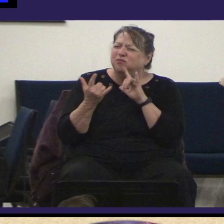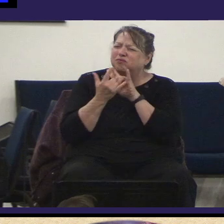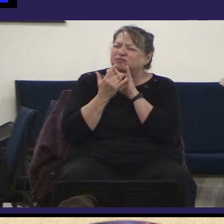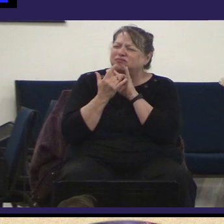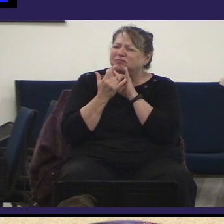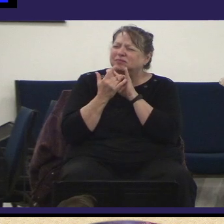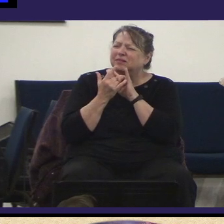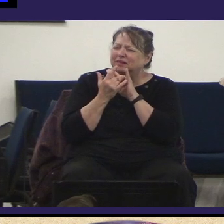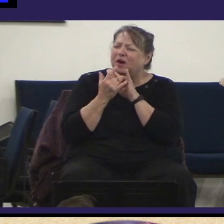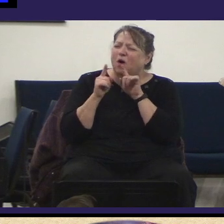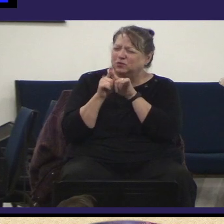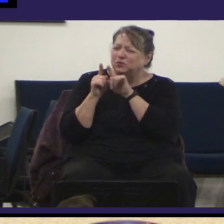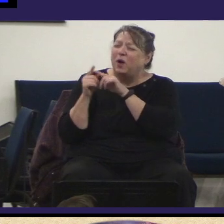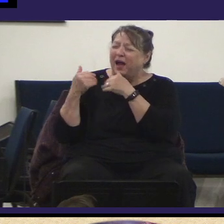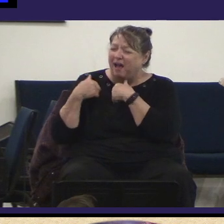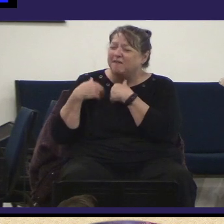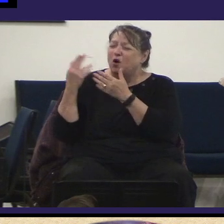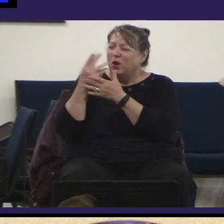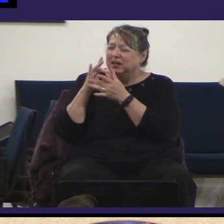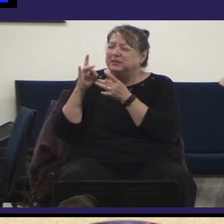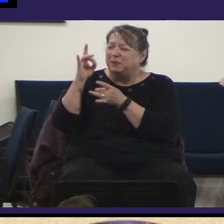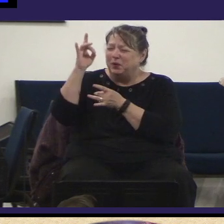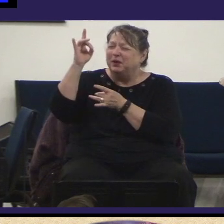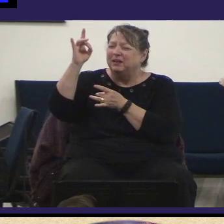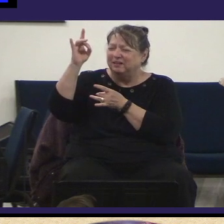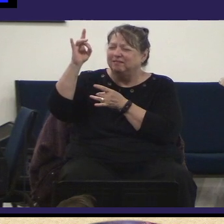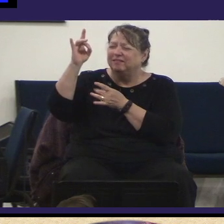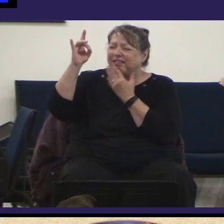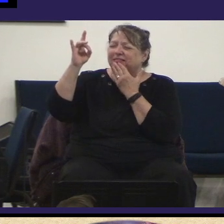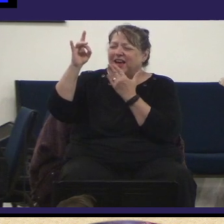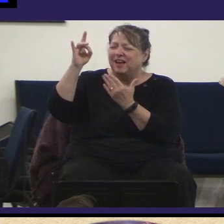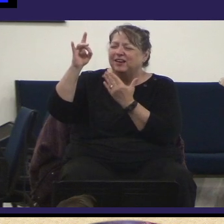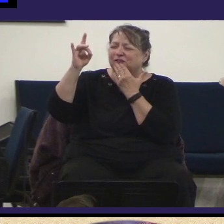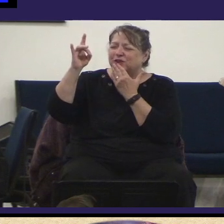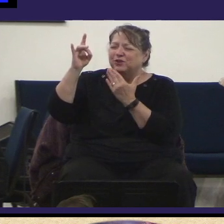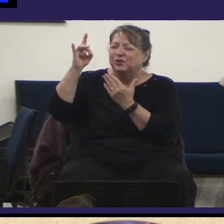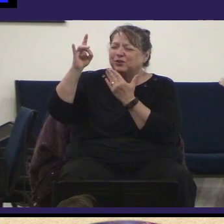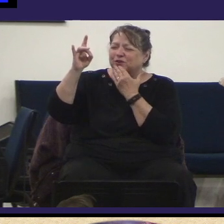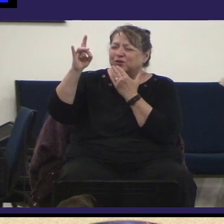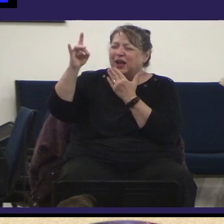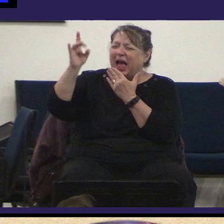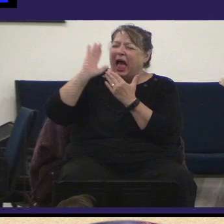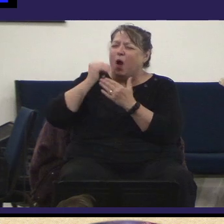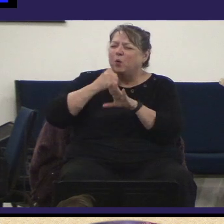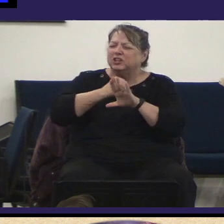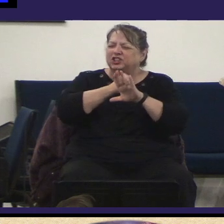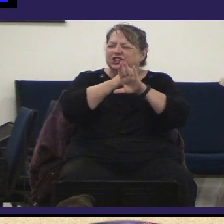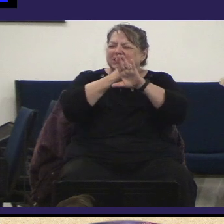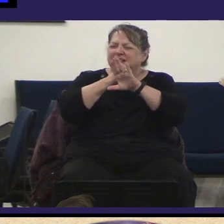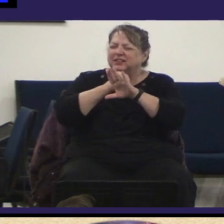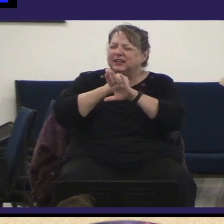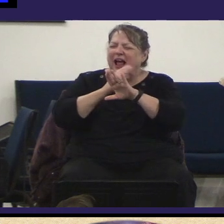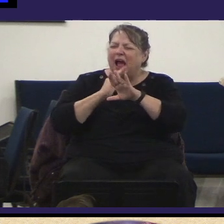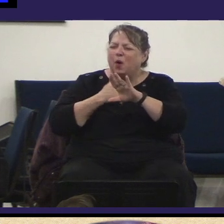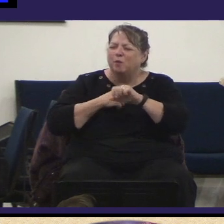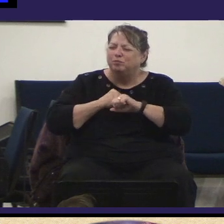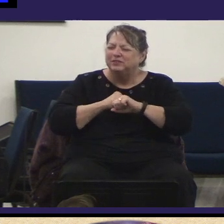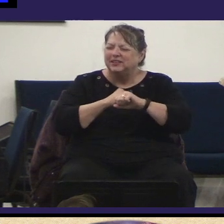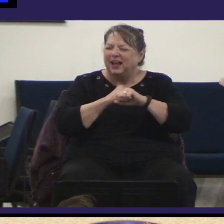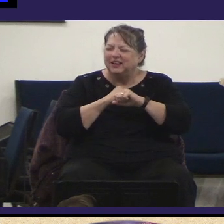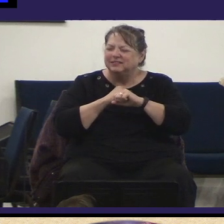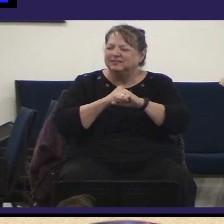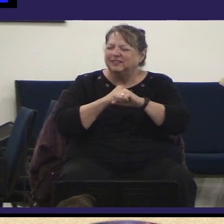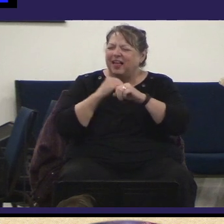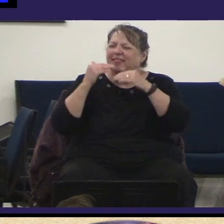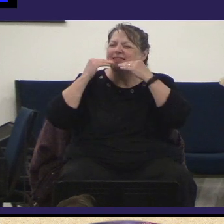Holy Spirit. Holy Spirit, you're our shield, you're our ability, to make